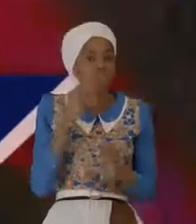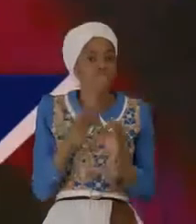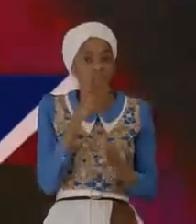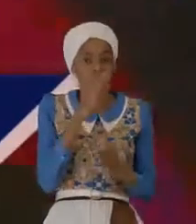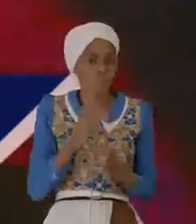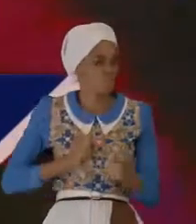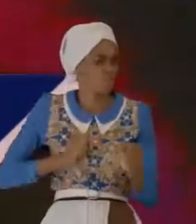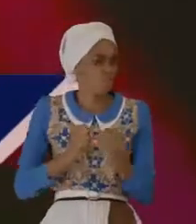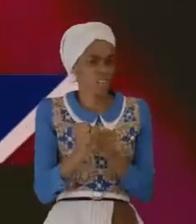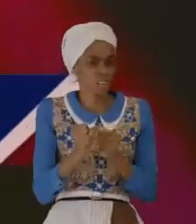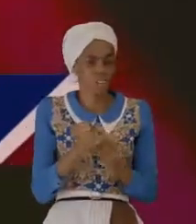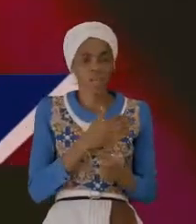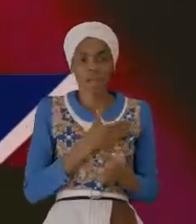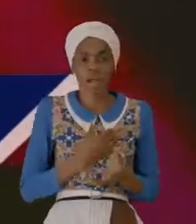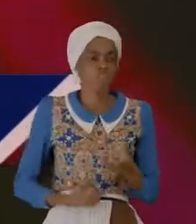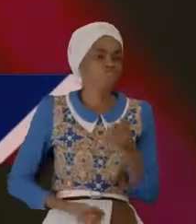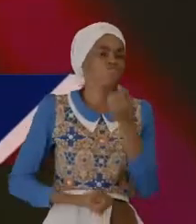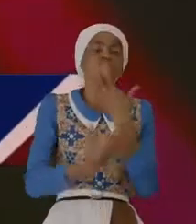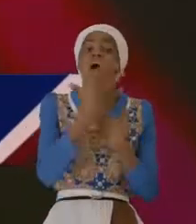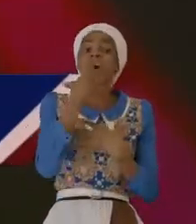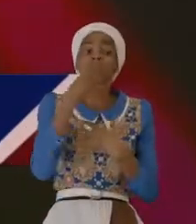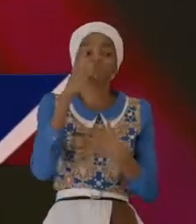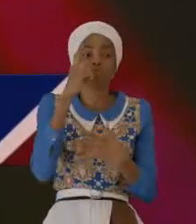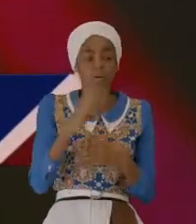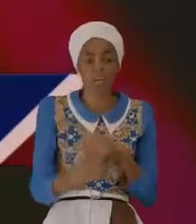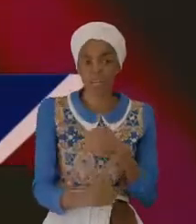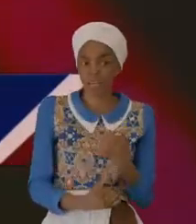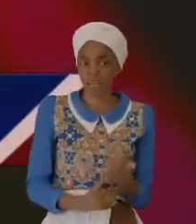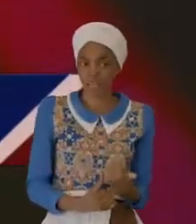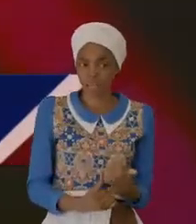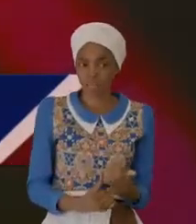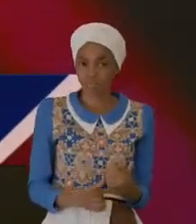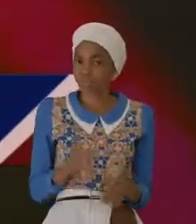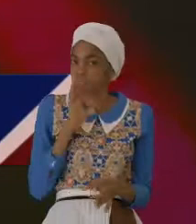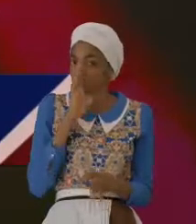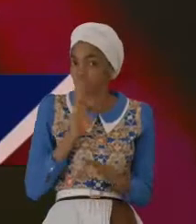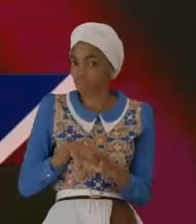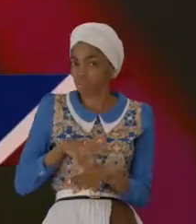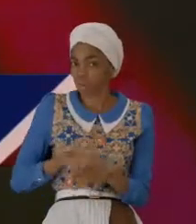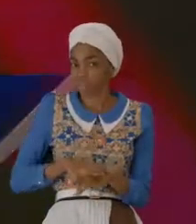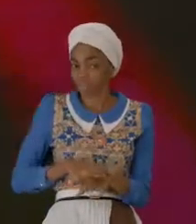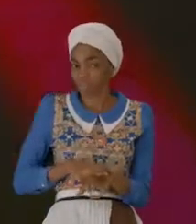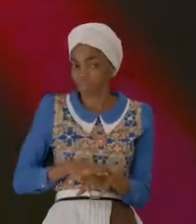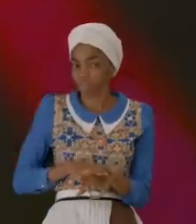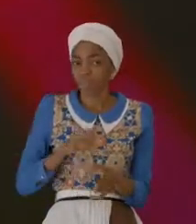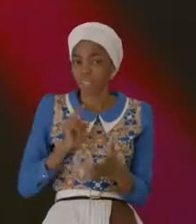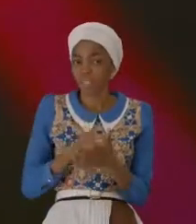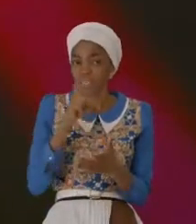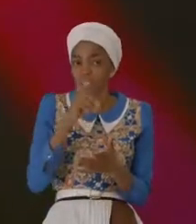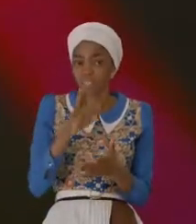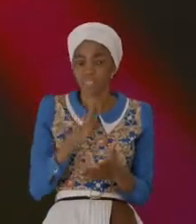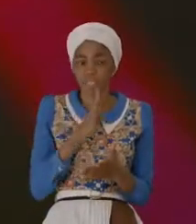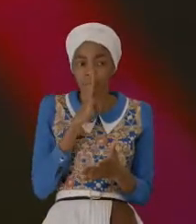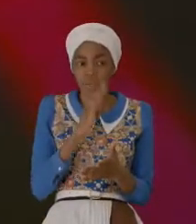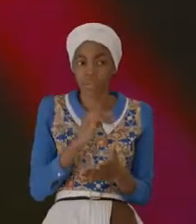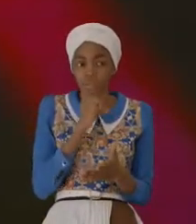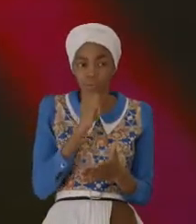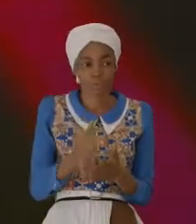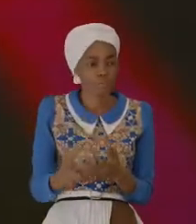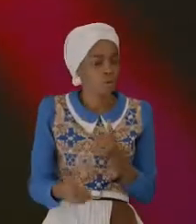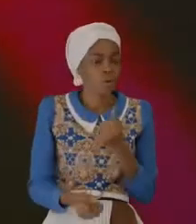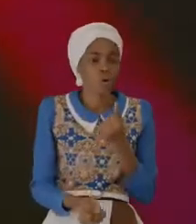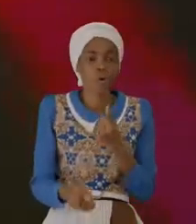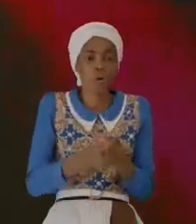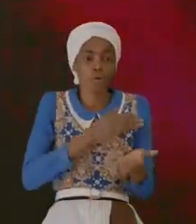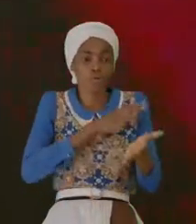he bites and devour one another take heeda that she be not consumed